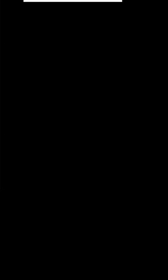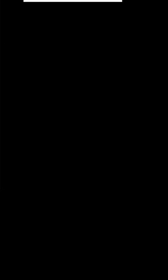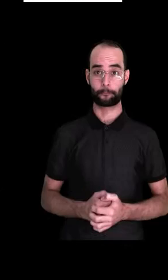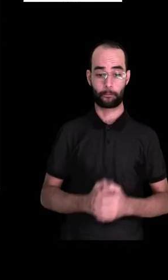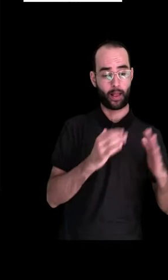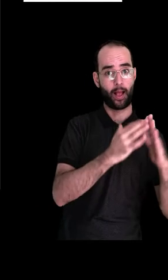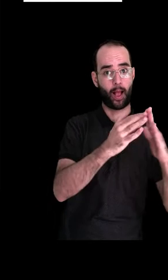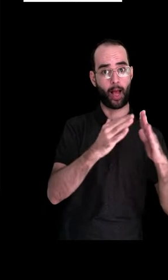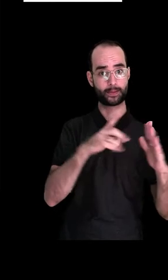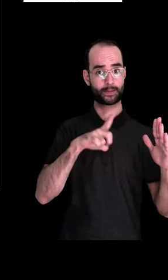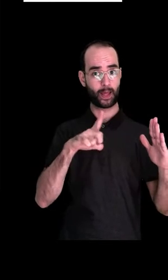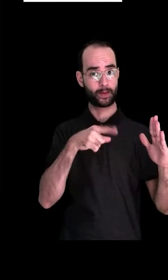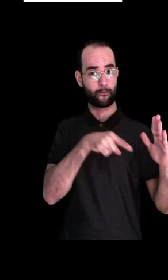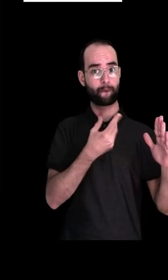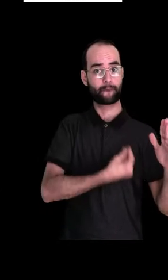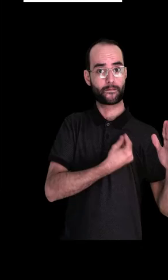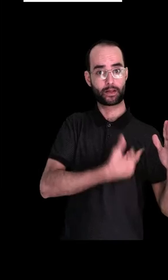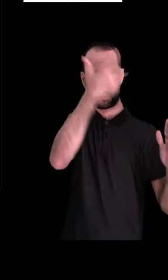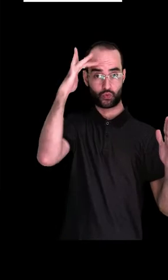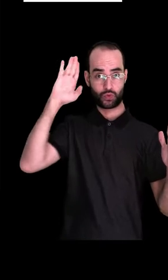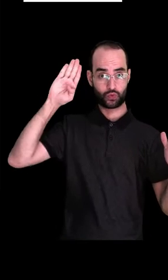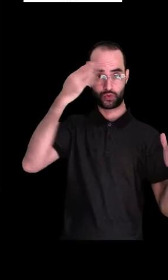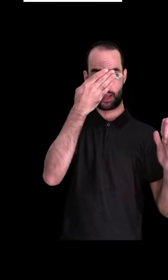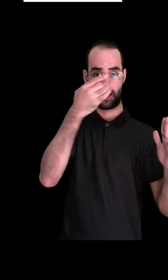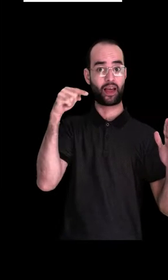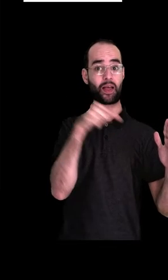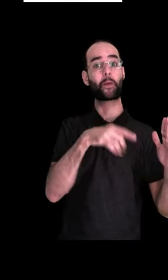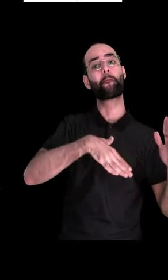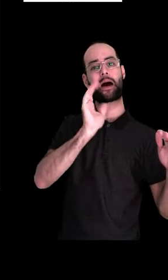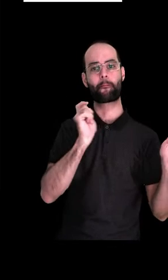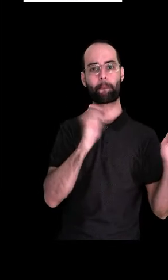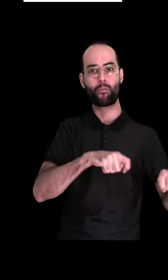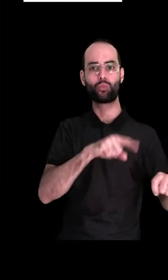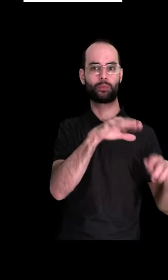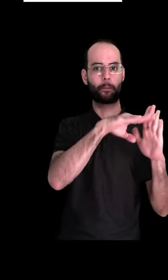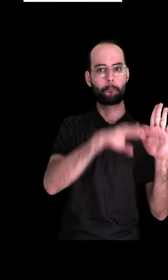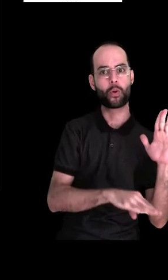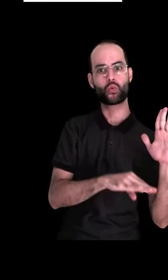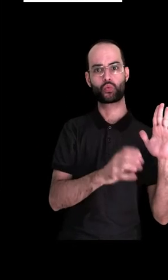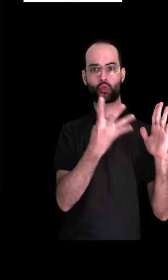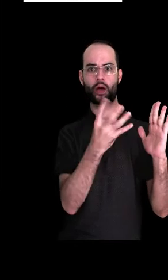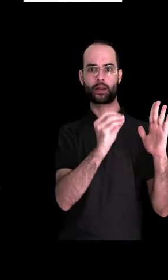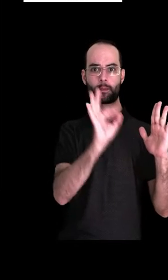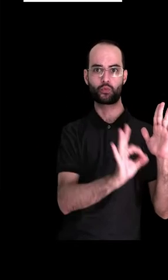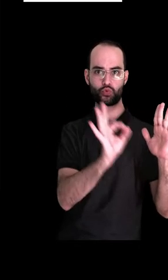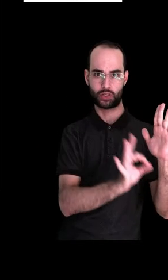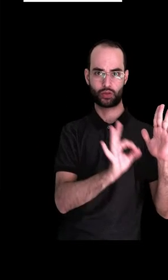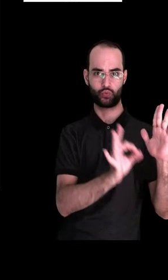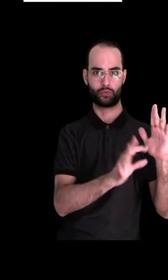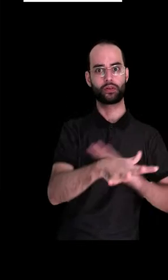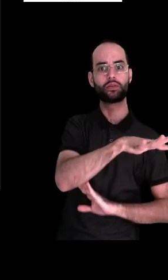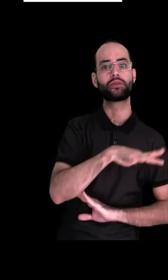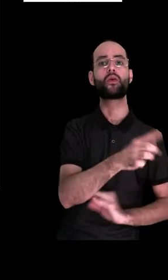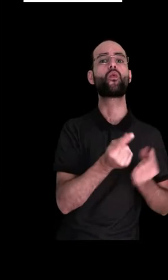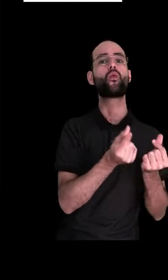says, Households that include people with deafblindness are more likely to be below 40%